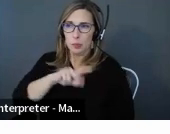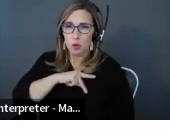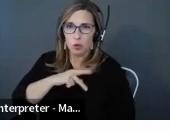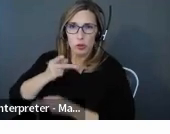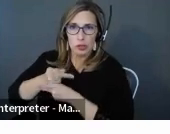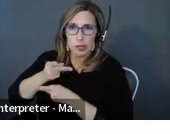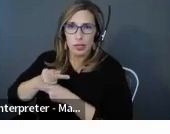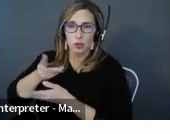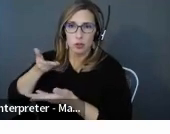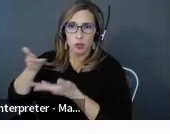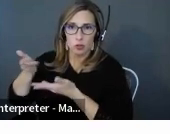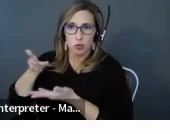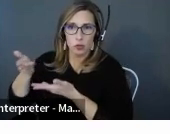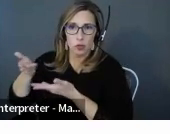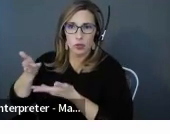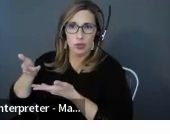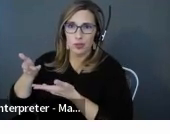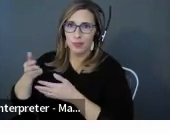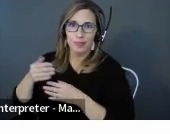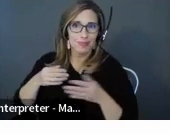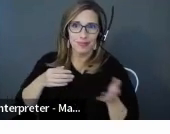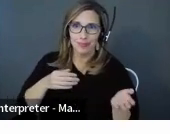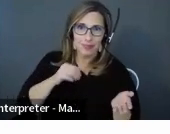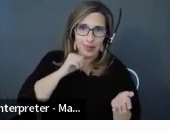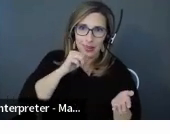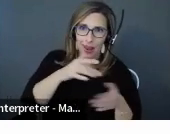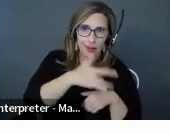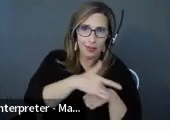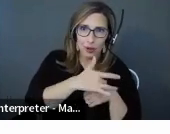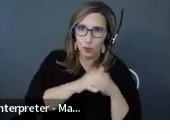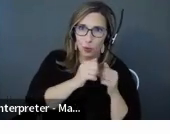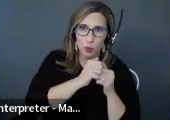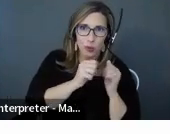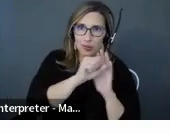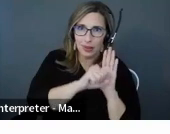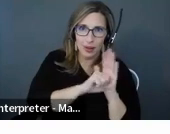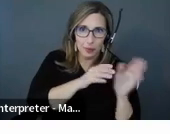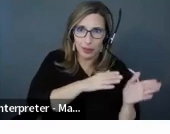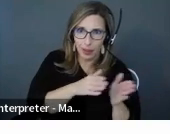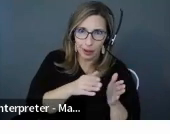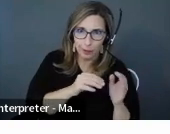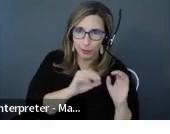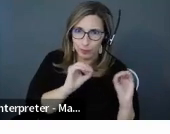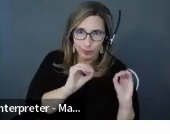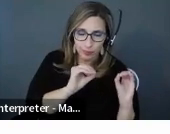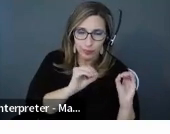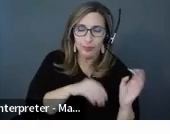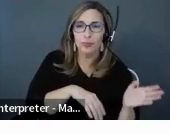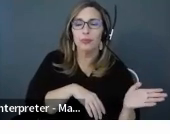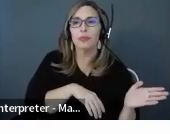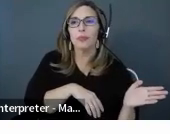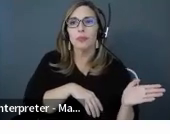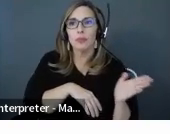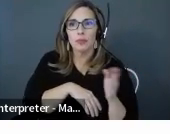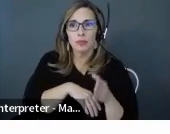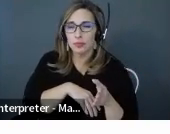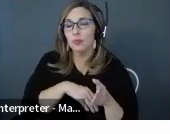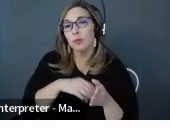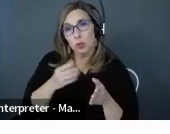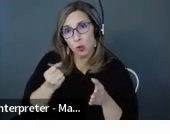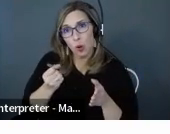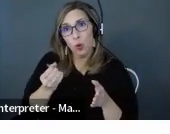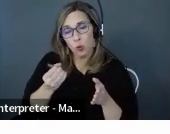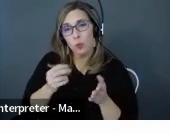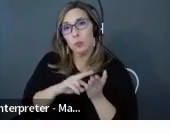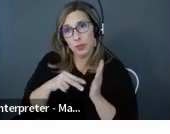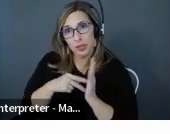services. These wouldn't be available to them through the state plan services for adults. So in that